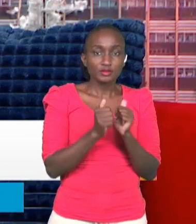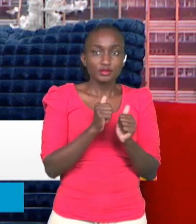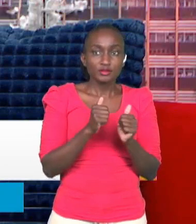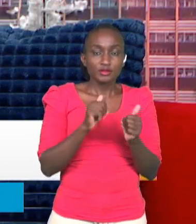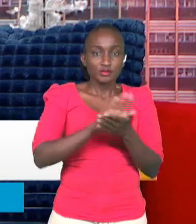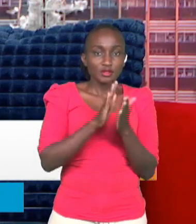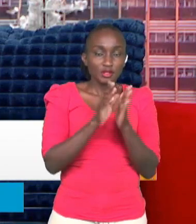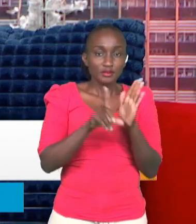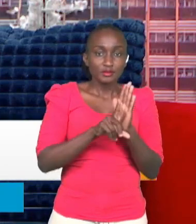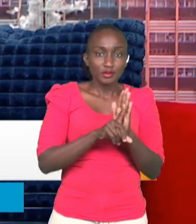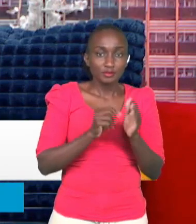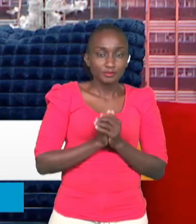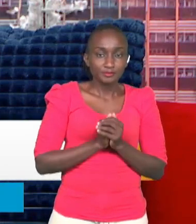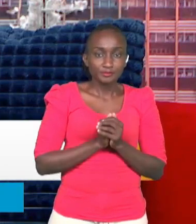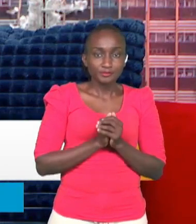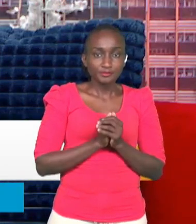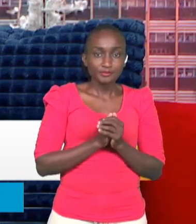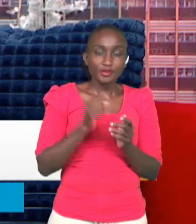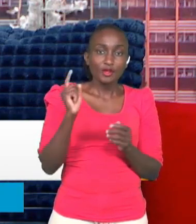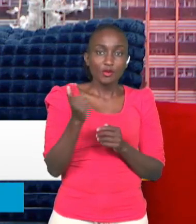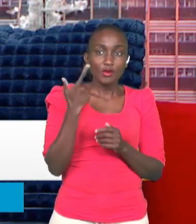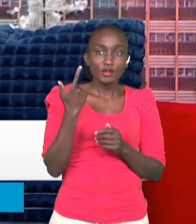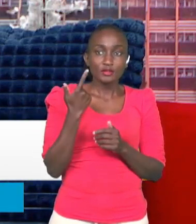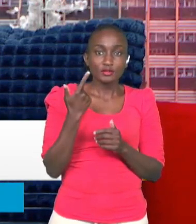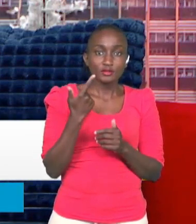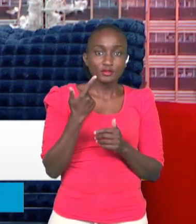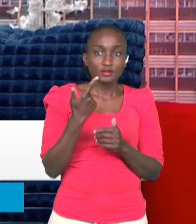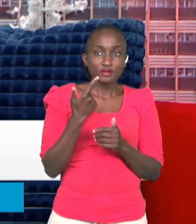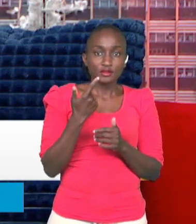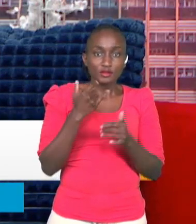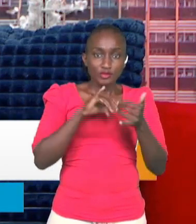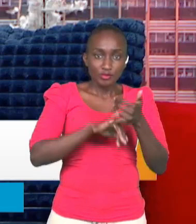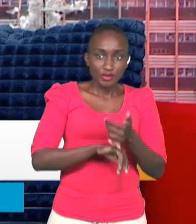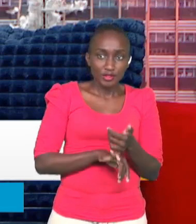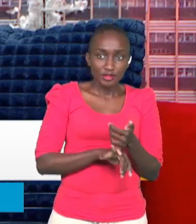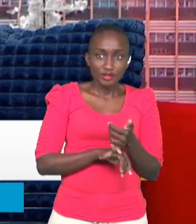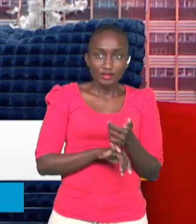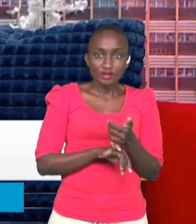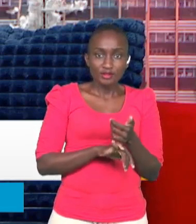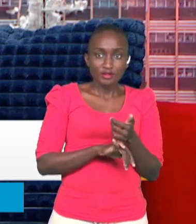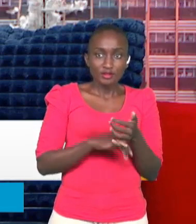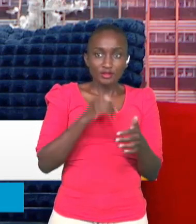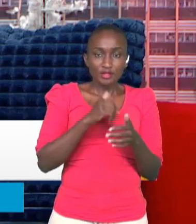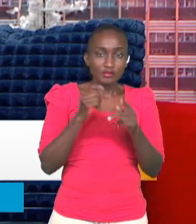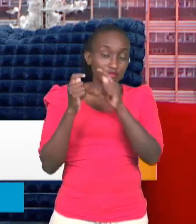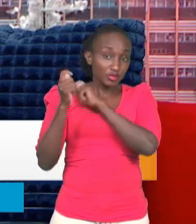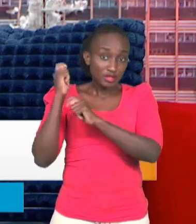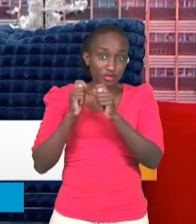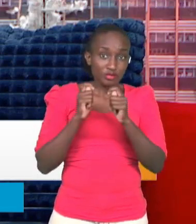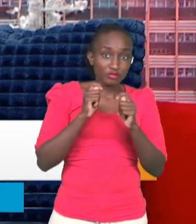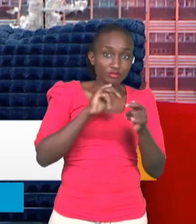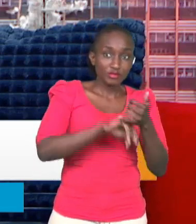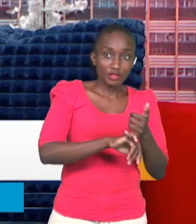law, mm-hmm. the customary marriages, mm-hmm. what considered to be customary marriages now, have to be registered.